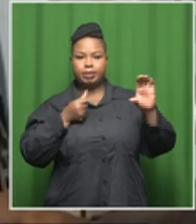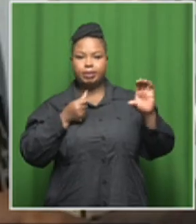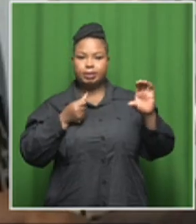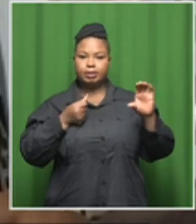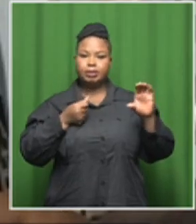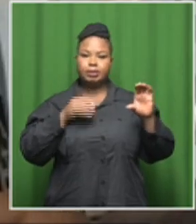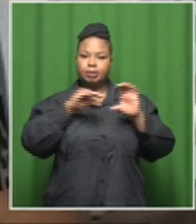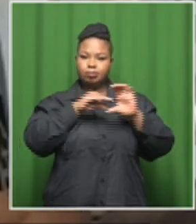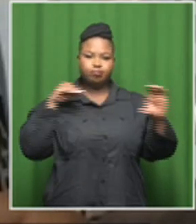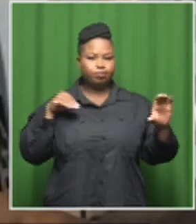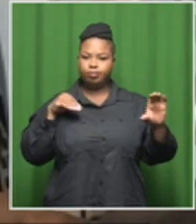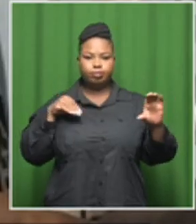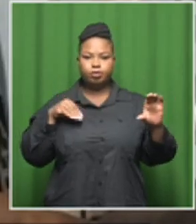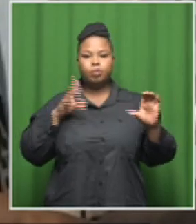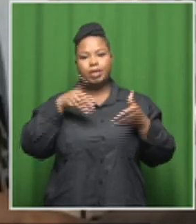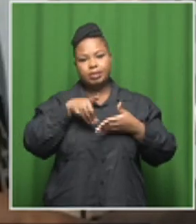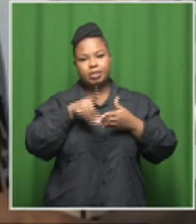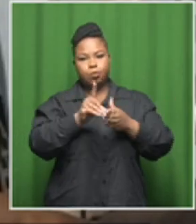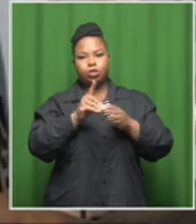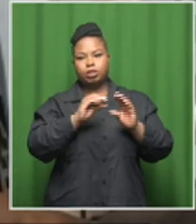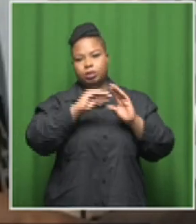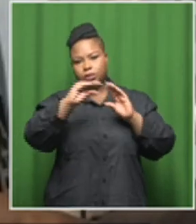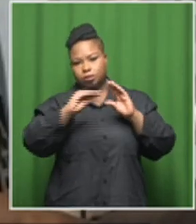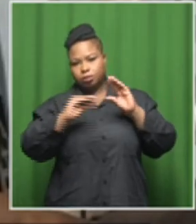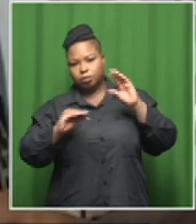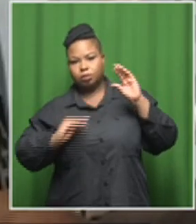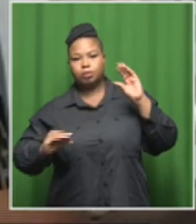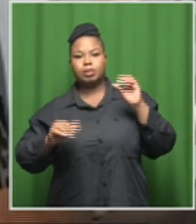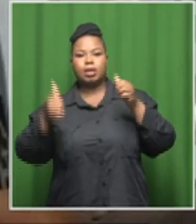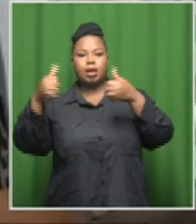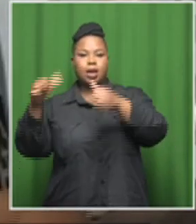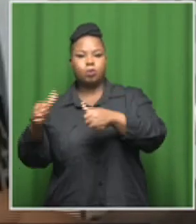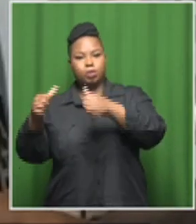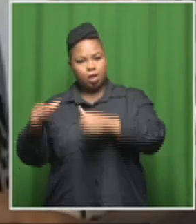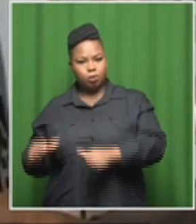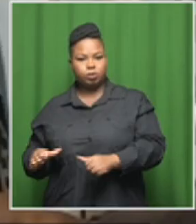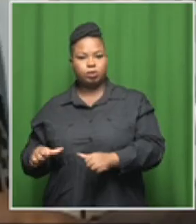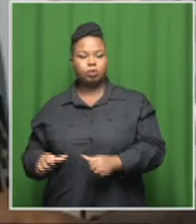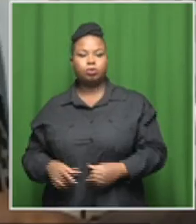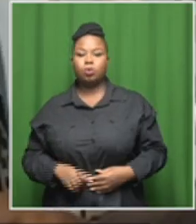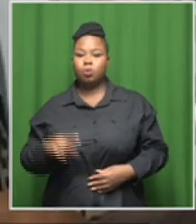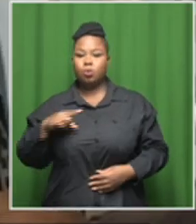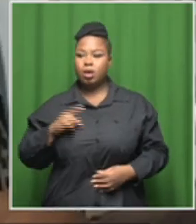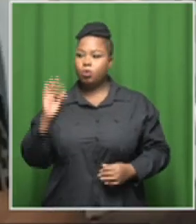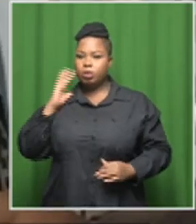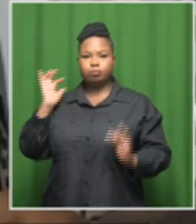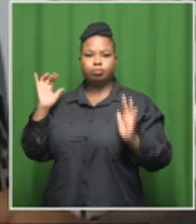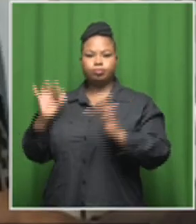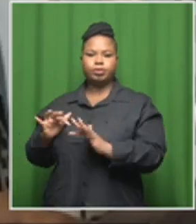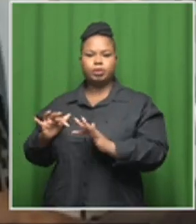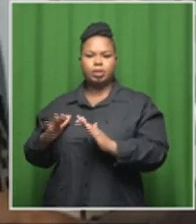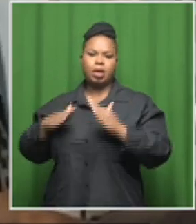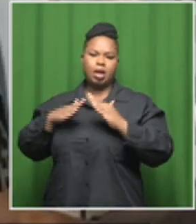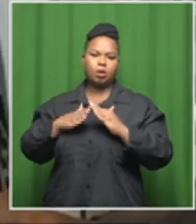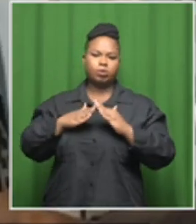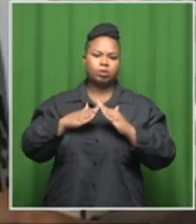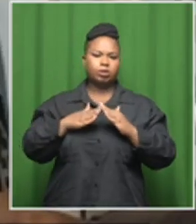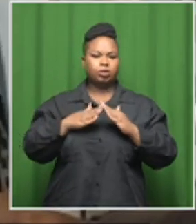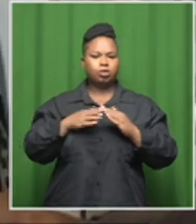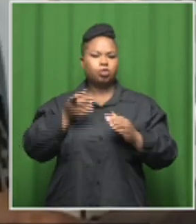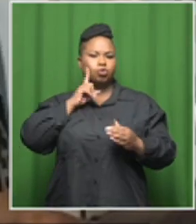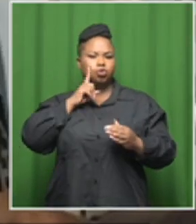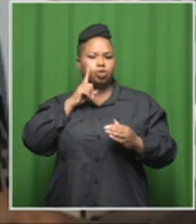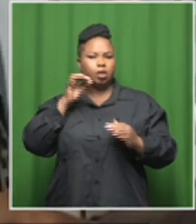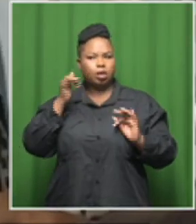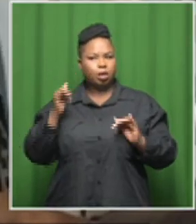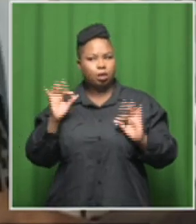physically, money is being deposited in people's accounts. When they assemble into someone's house, it's just to reconcile the books